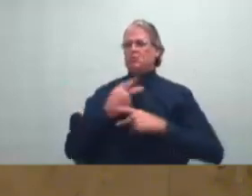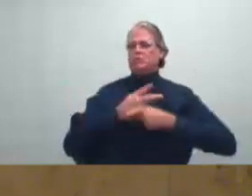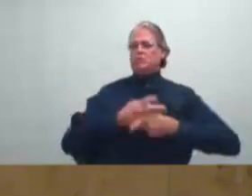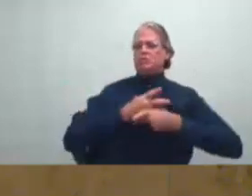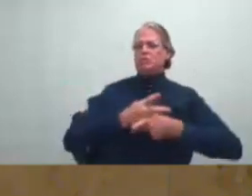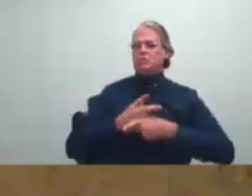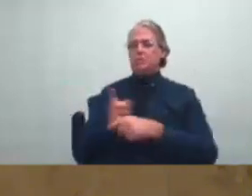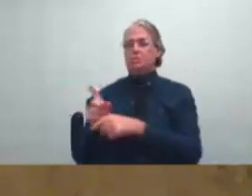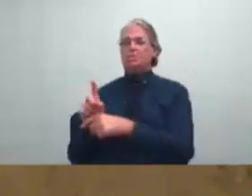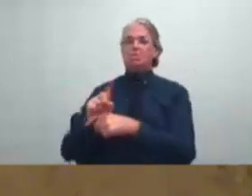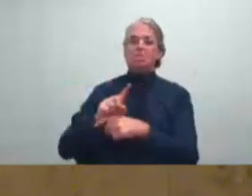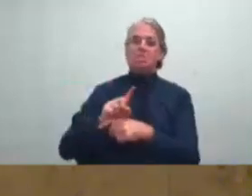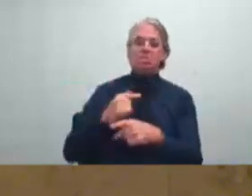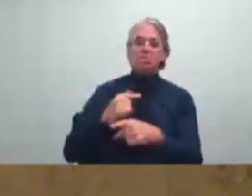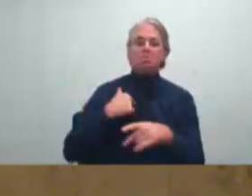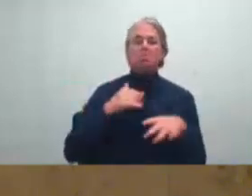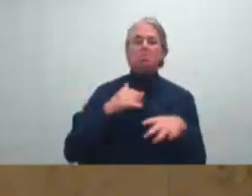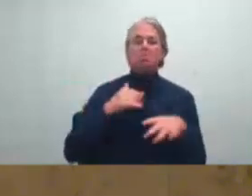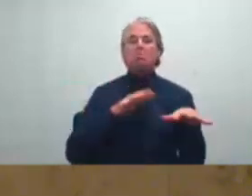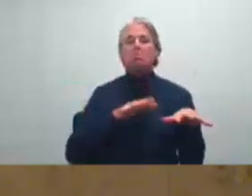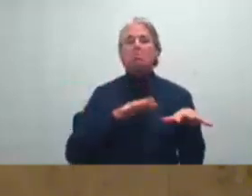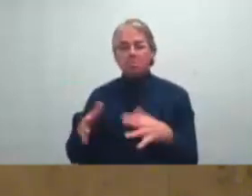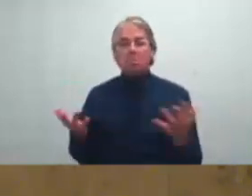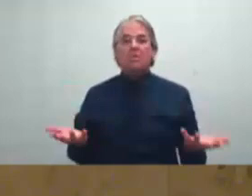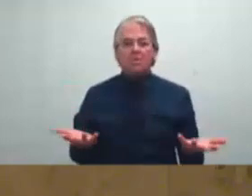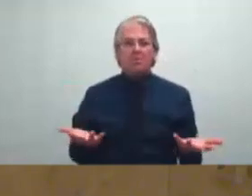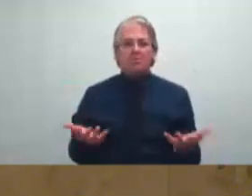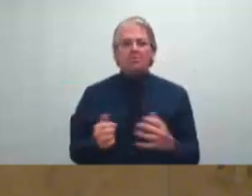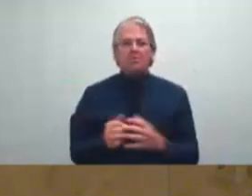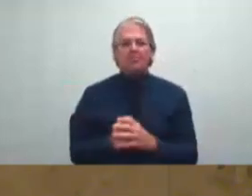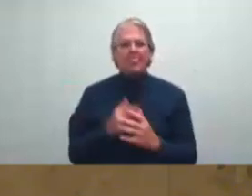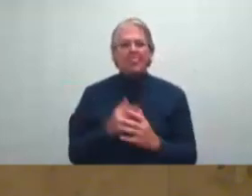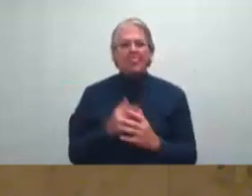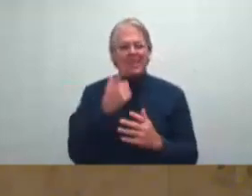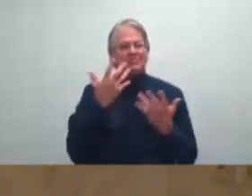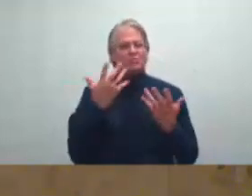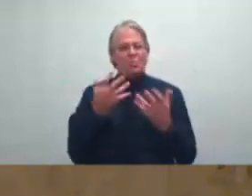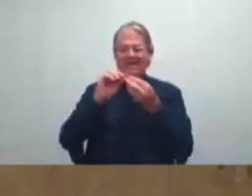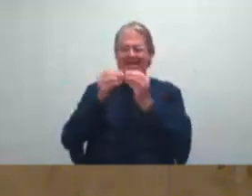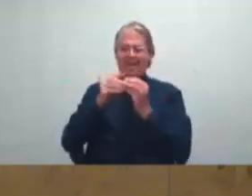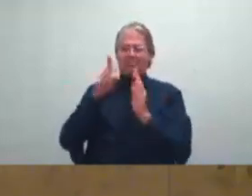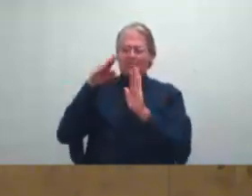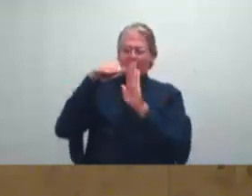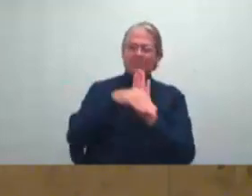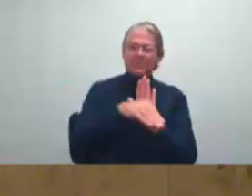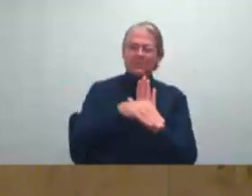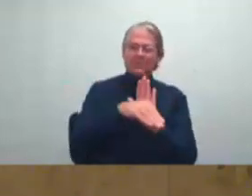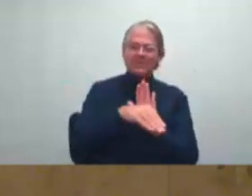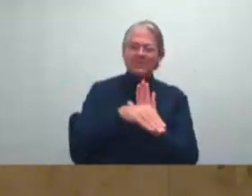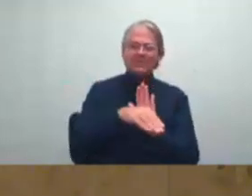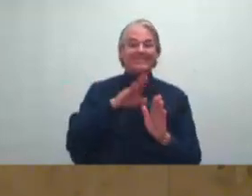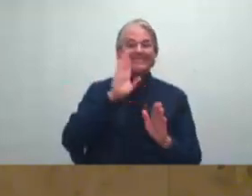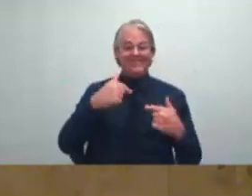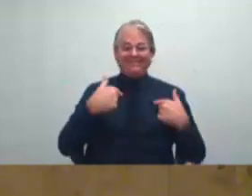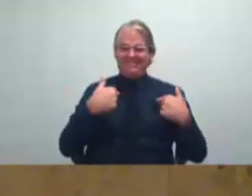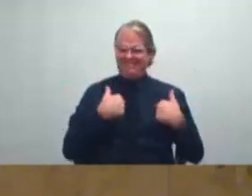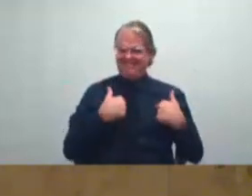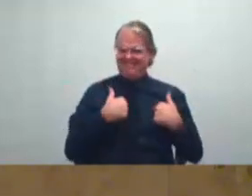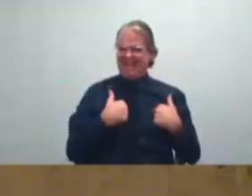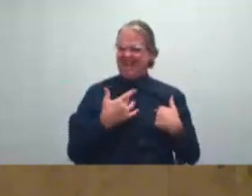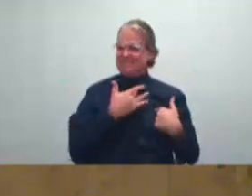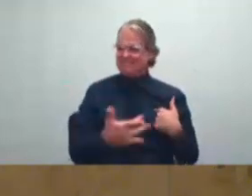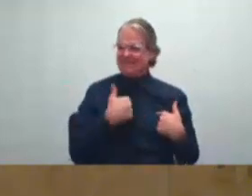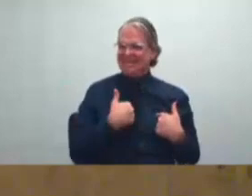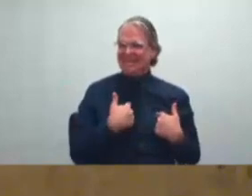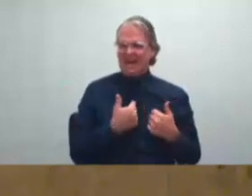very competitive mayor. That's just the nature of who I am. And I want this community to show this country